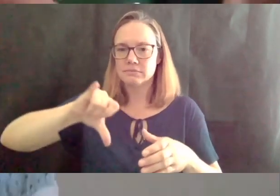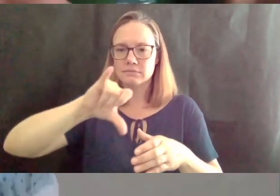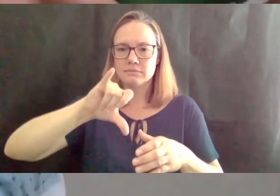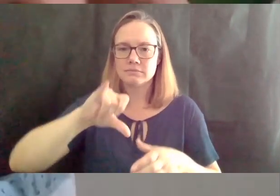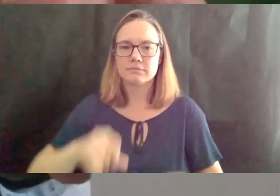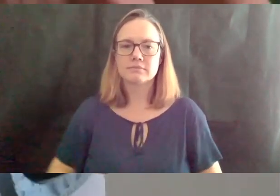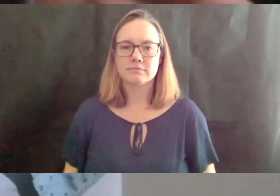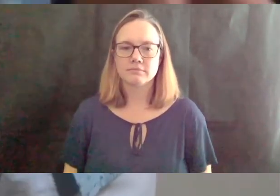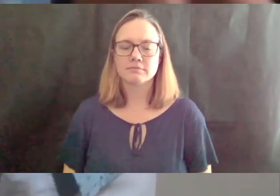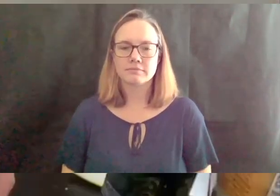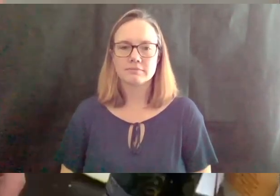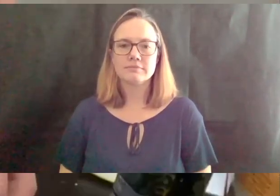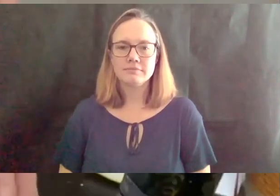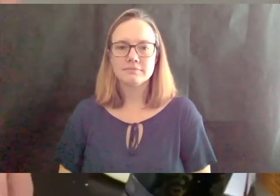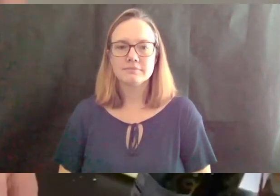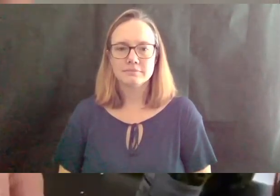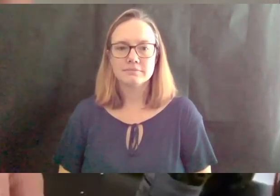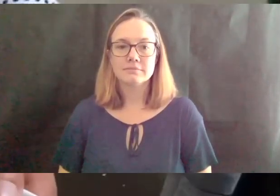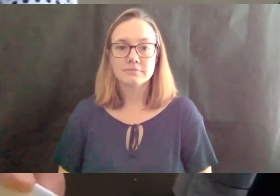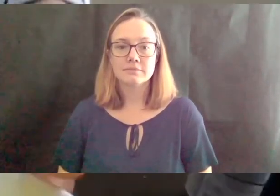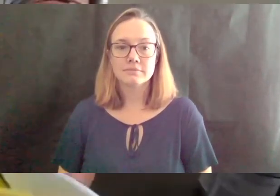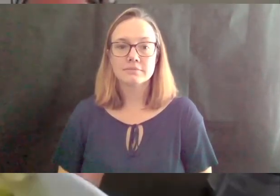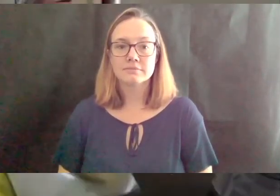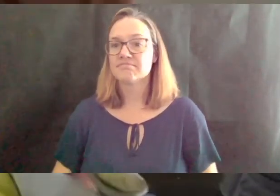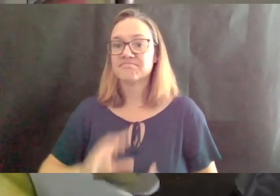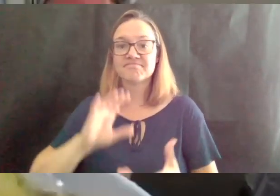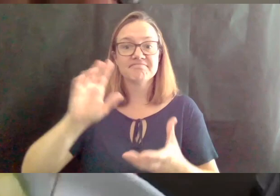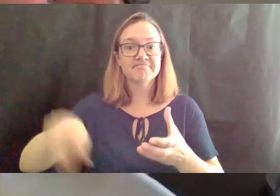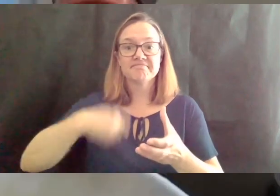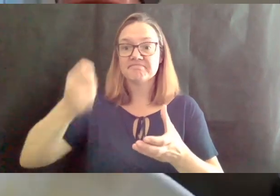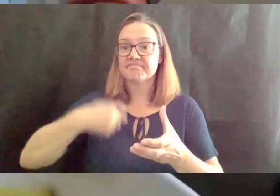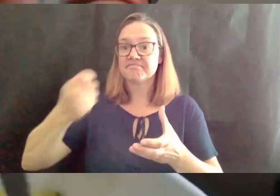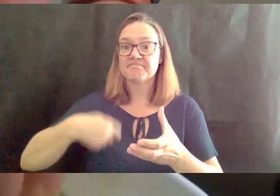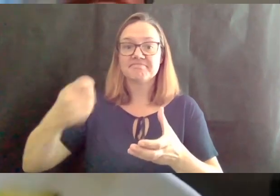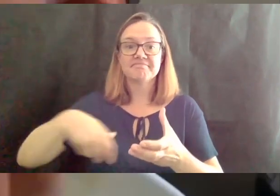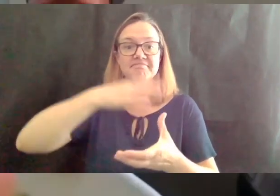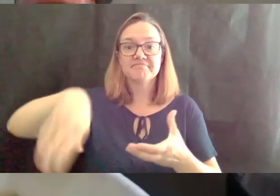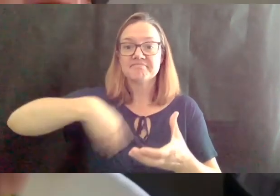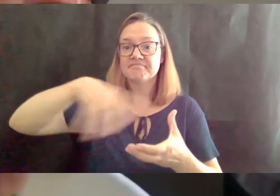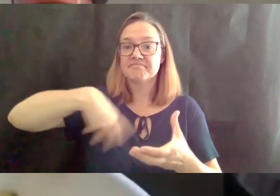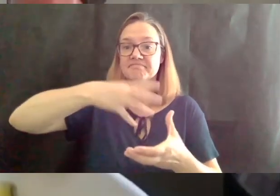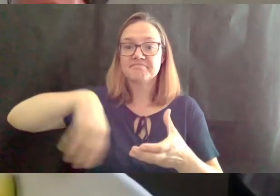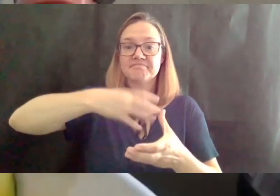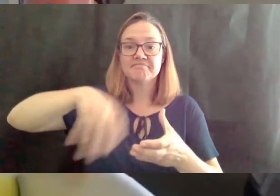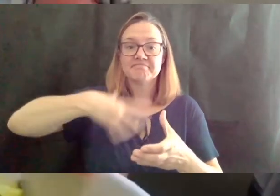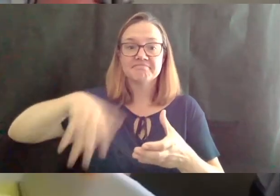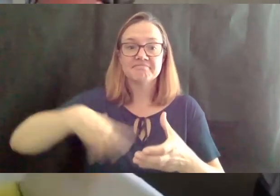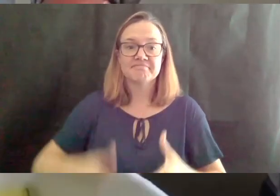Mix that up.